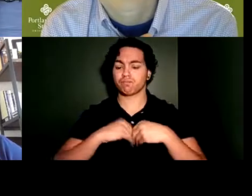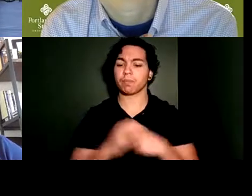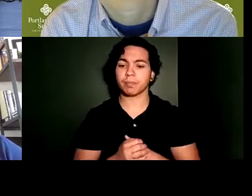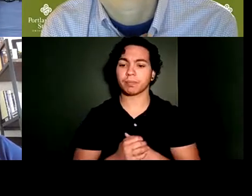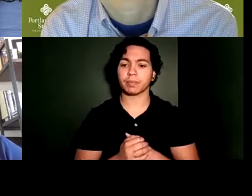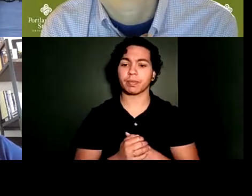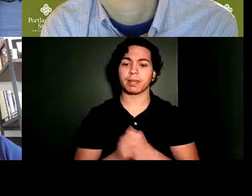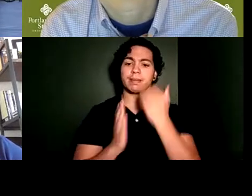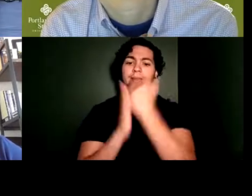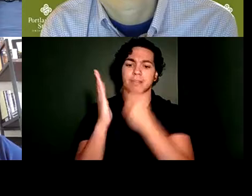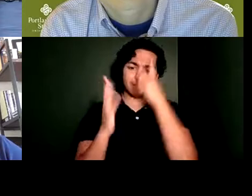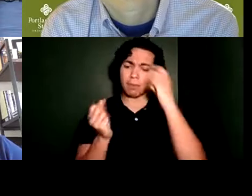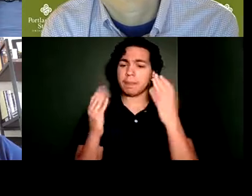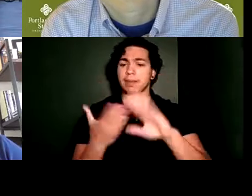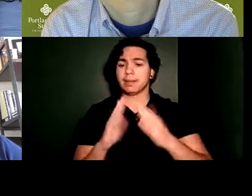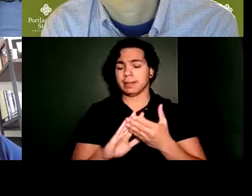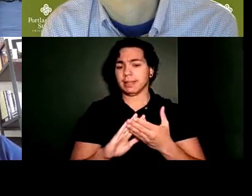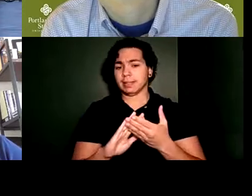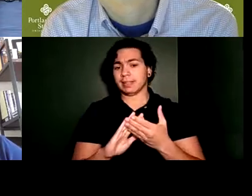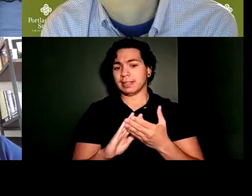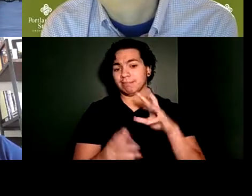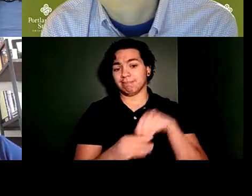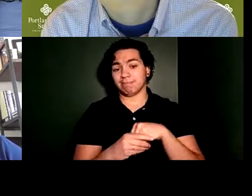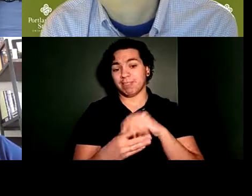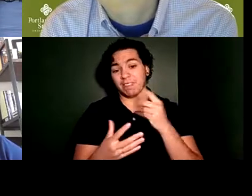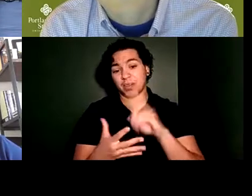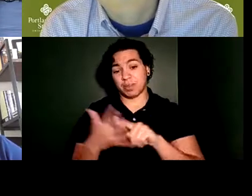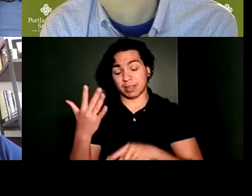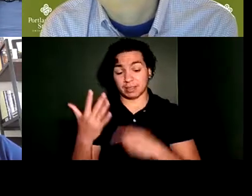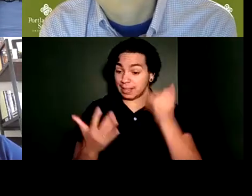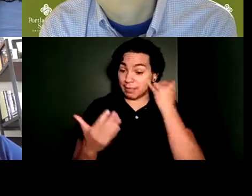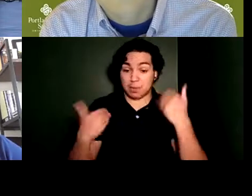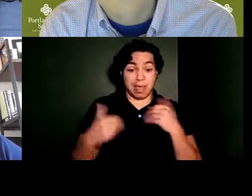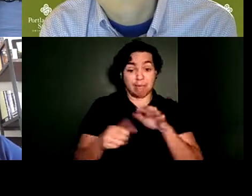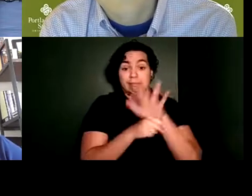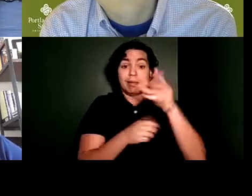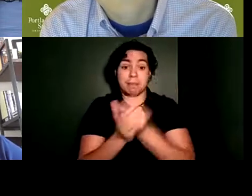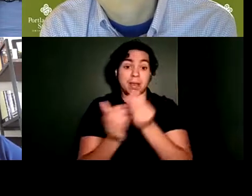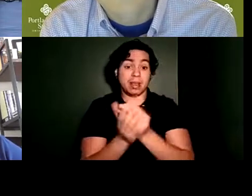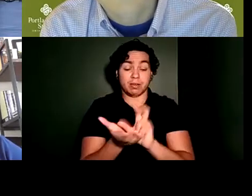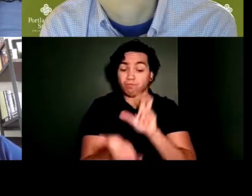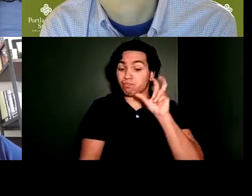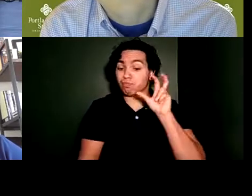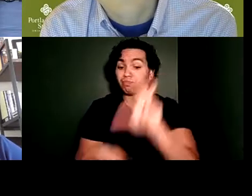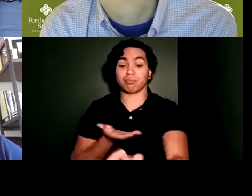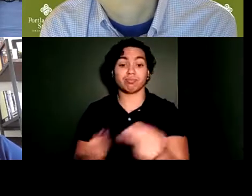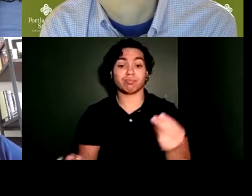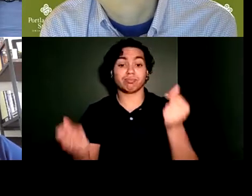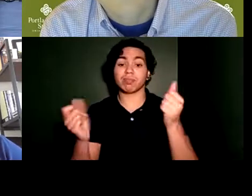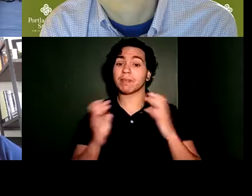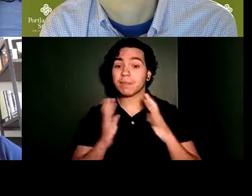you can do it a couple ways. You can invest a lot of money, and if you have that, great, and that's probably the best long-term approach, to be honest. But if you don't have